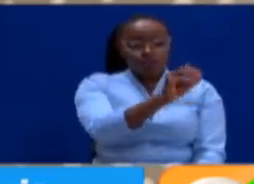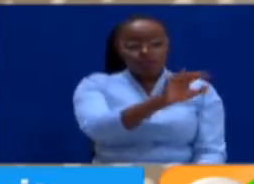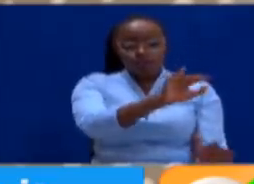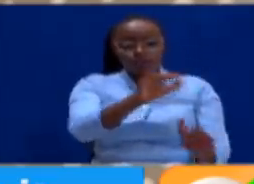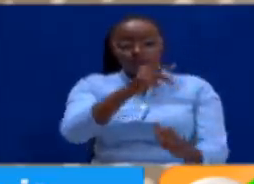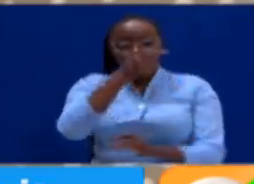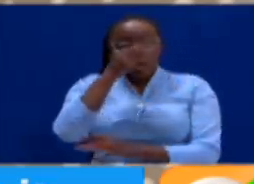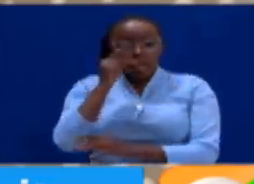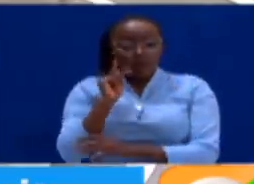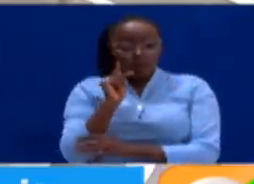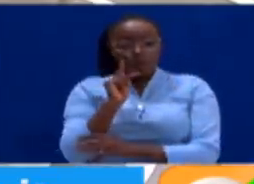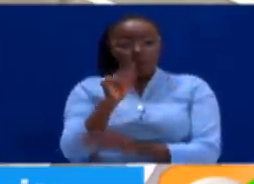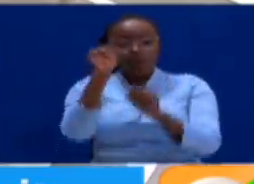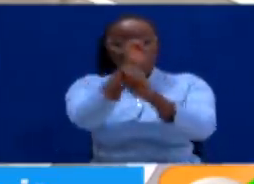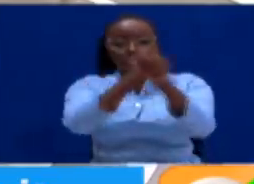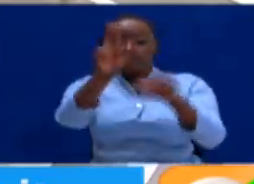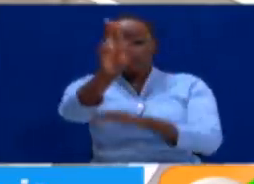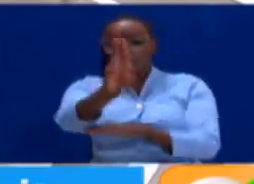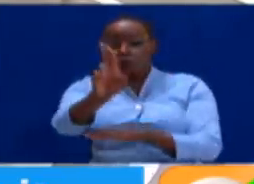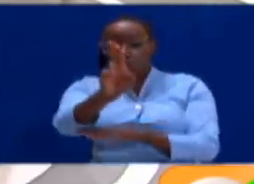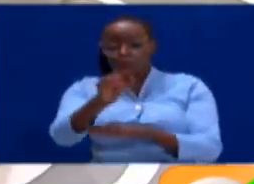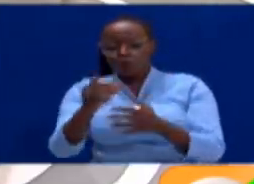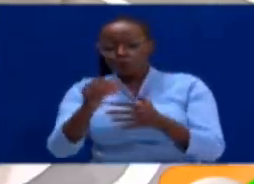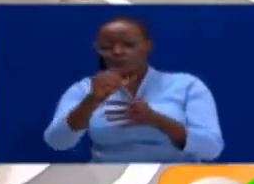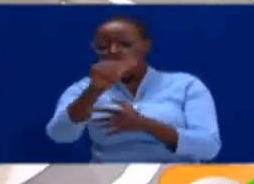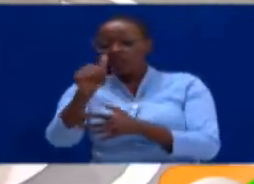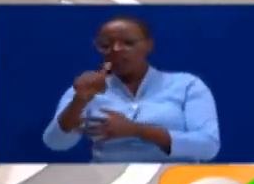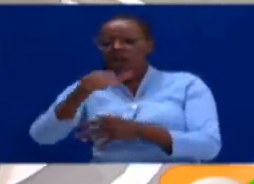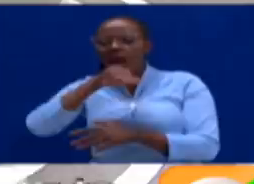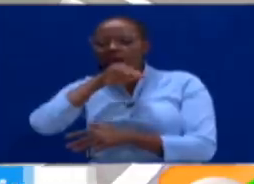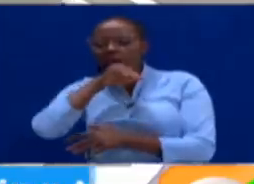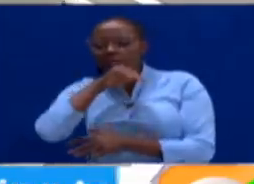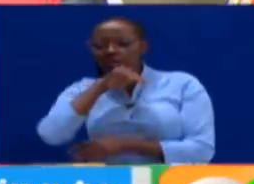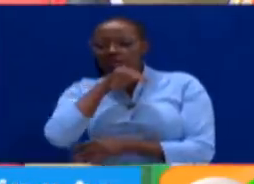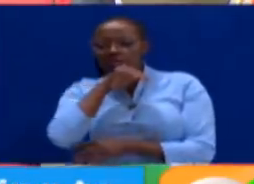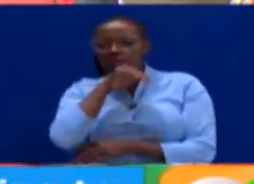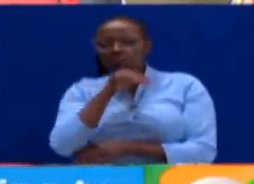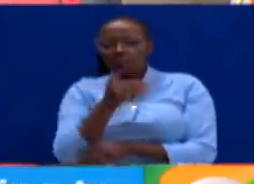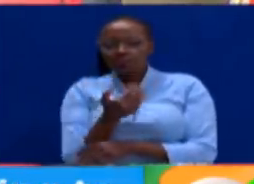Kalonzo Musyoka, President Uhuru Kenyatta, Raila Odinga,